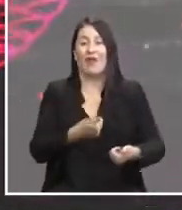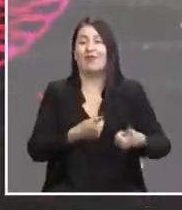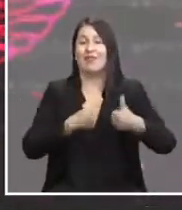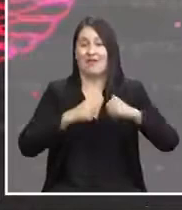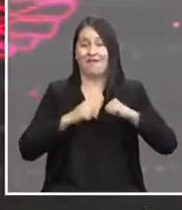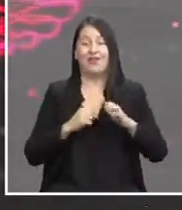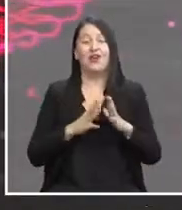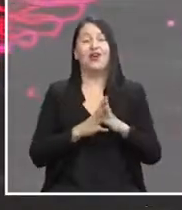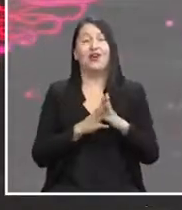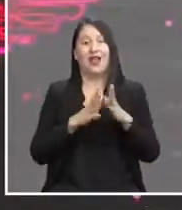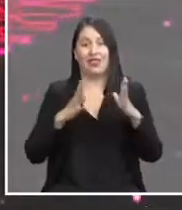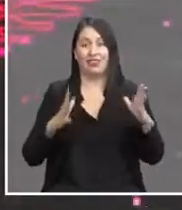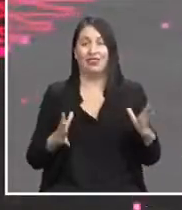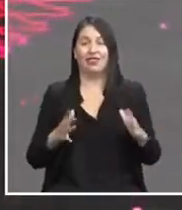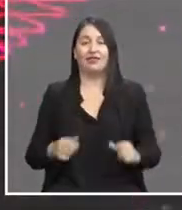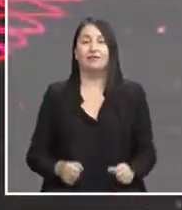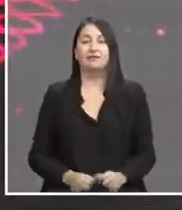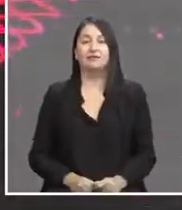Because